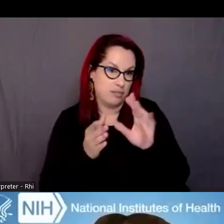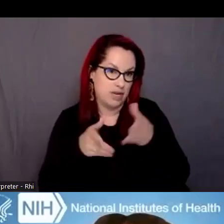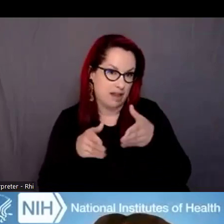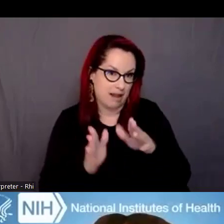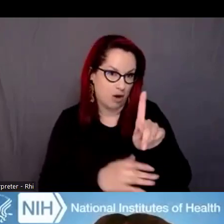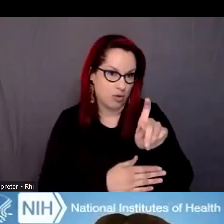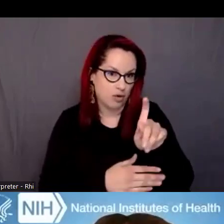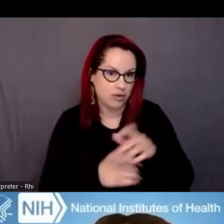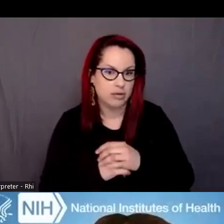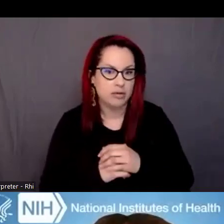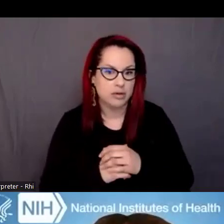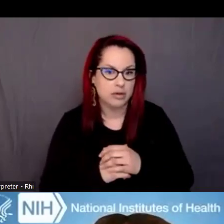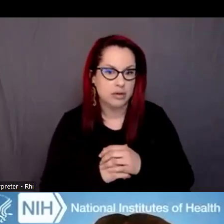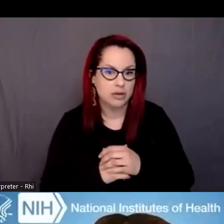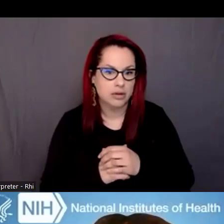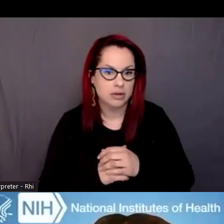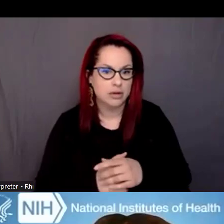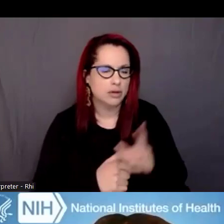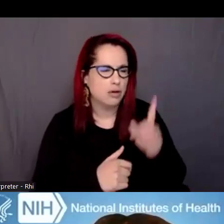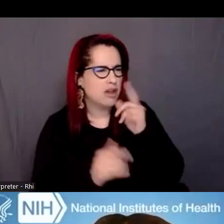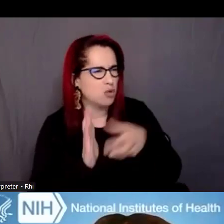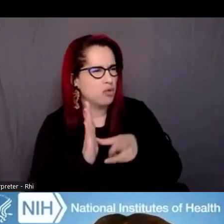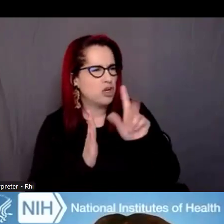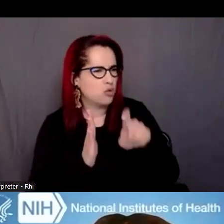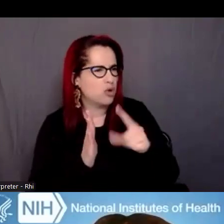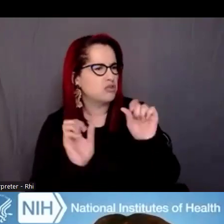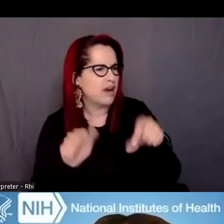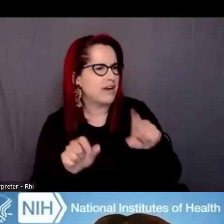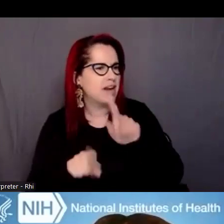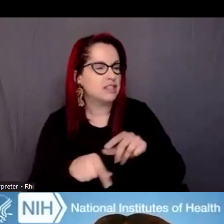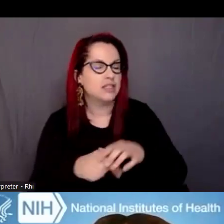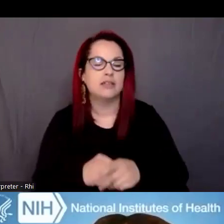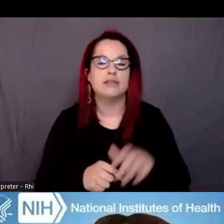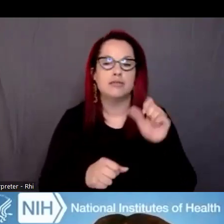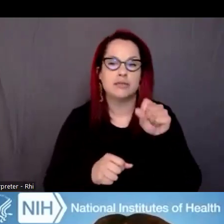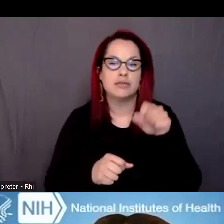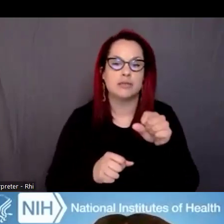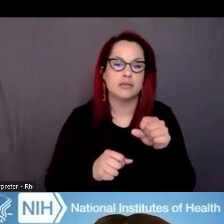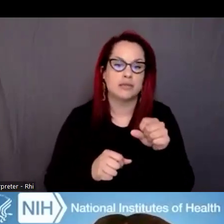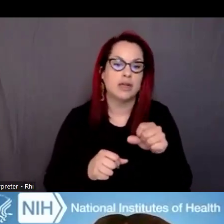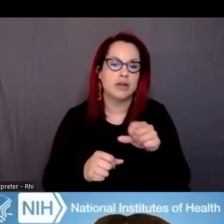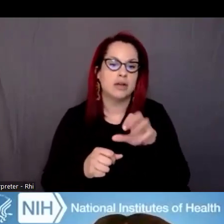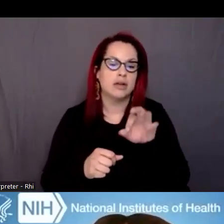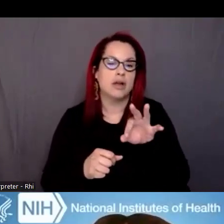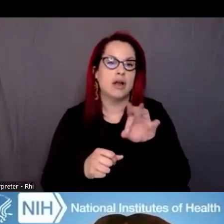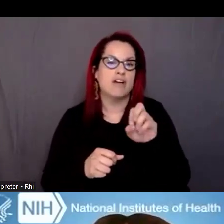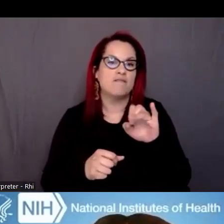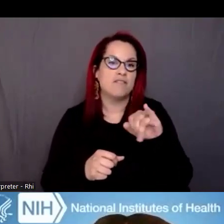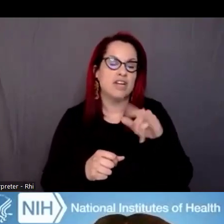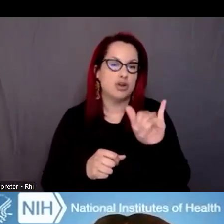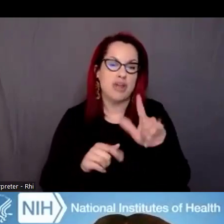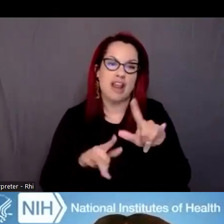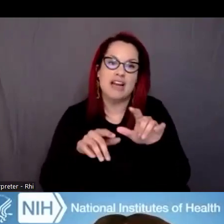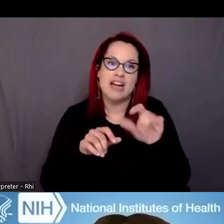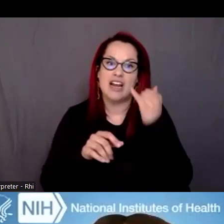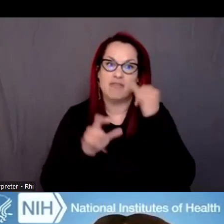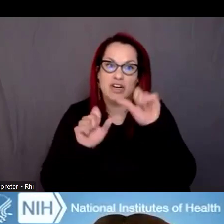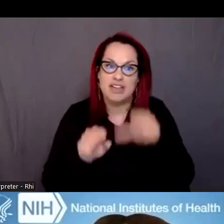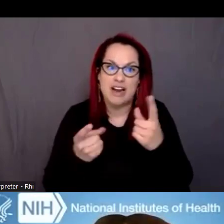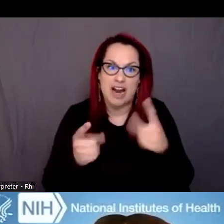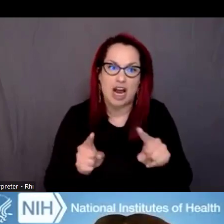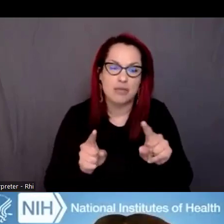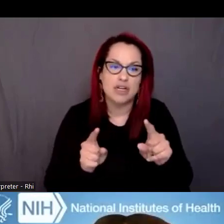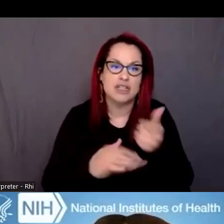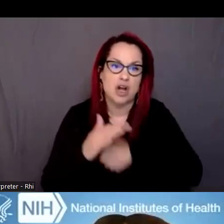Okay, I think it's a review question. I can take that one. So yes, feasibility is still an important part of review. It does fall under factor 2